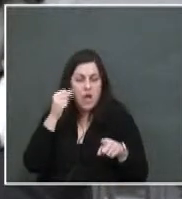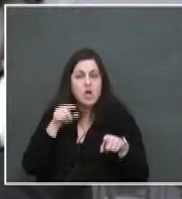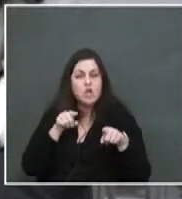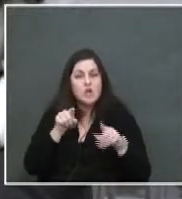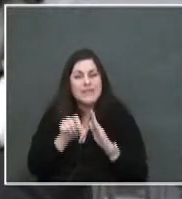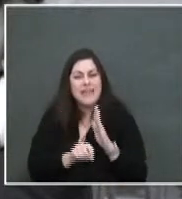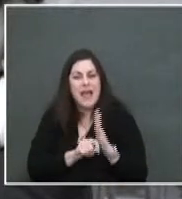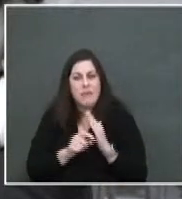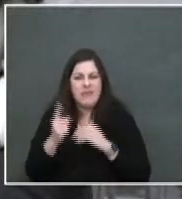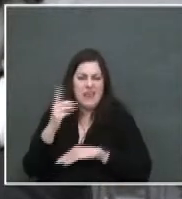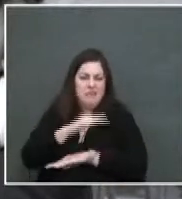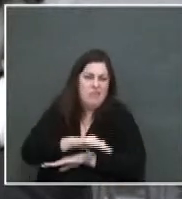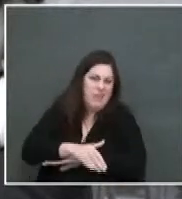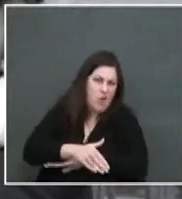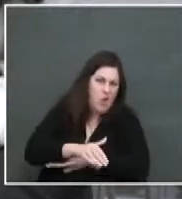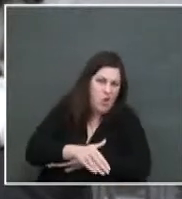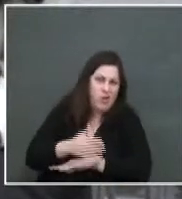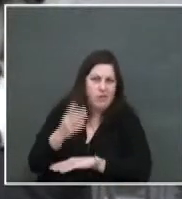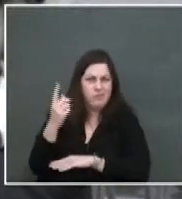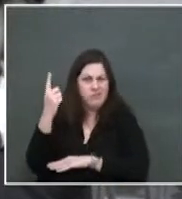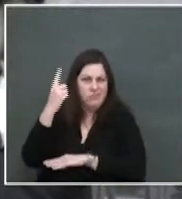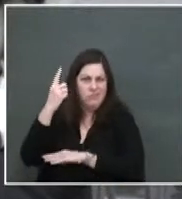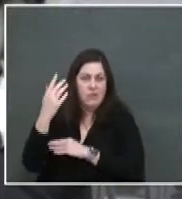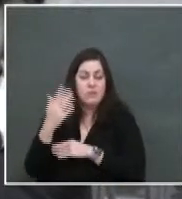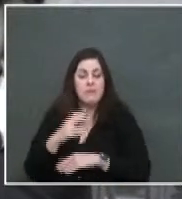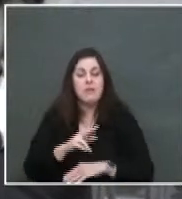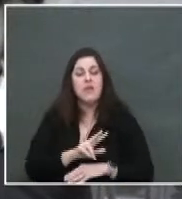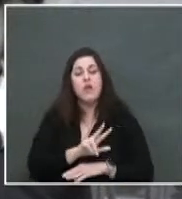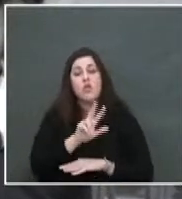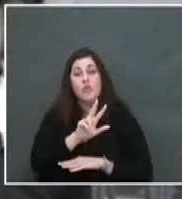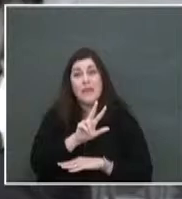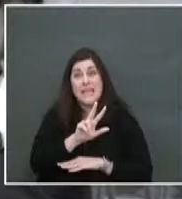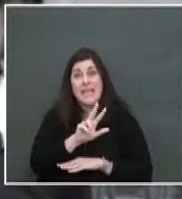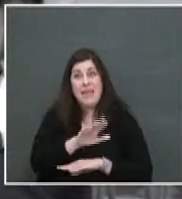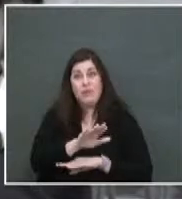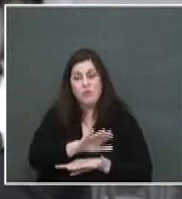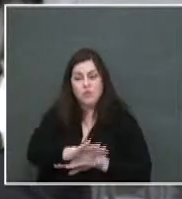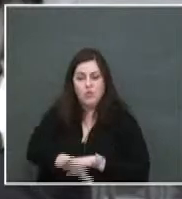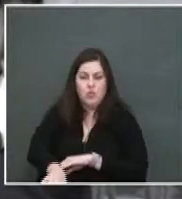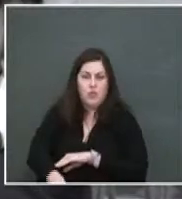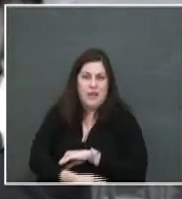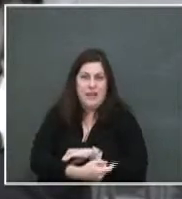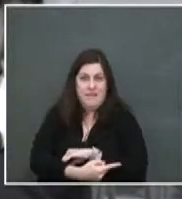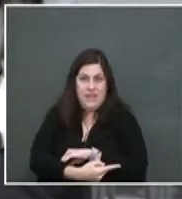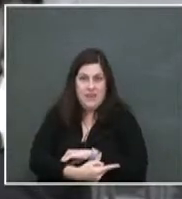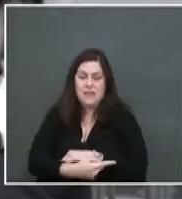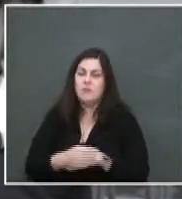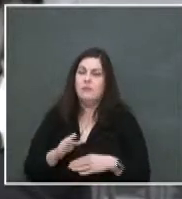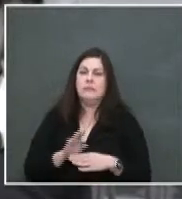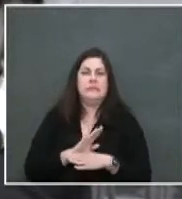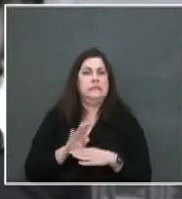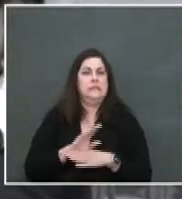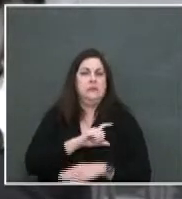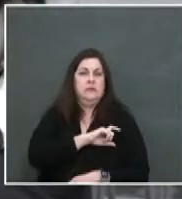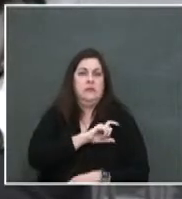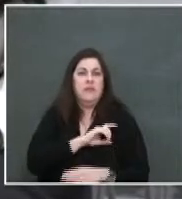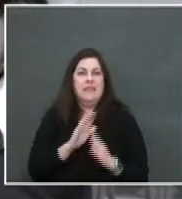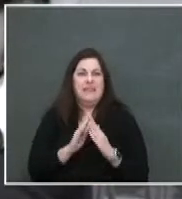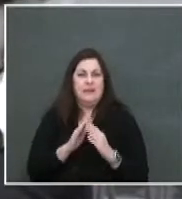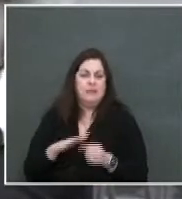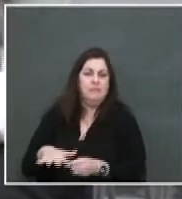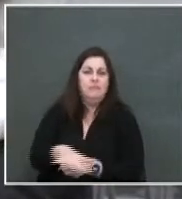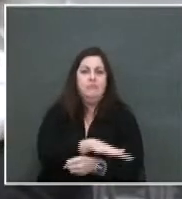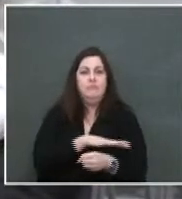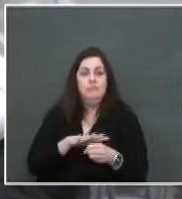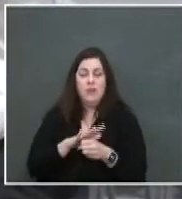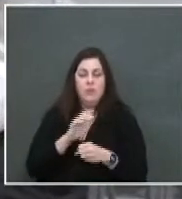Now, we're going to have those people work from 3 to 11 daily. That's when the highest call volume occurs in those downtown corridors